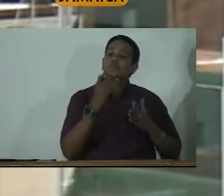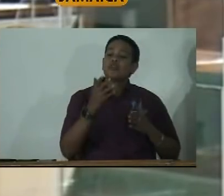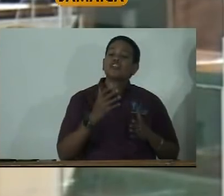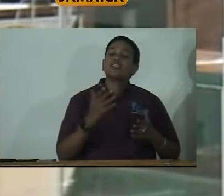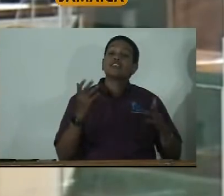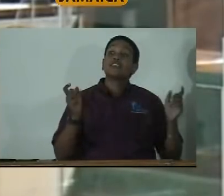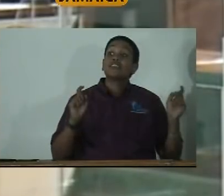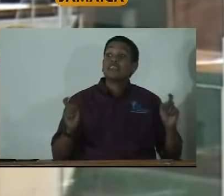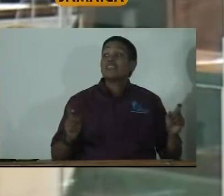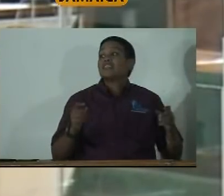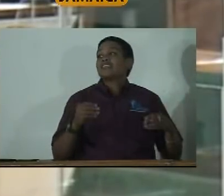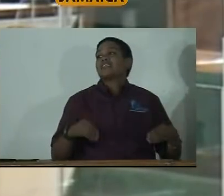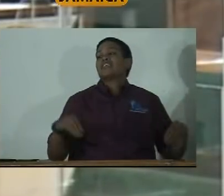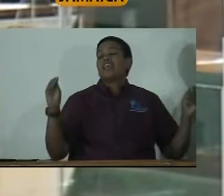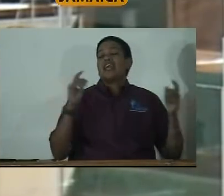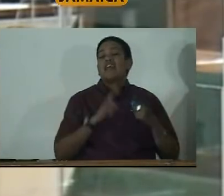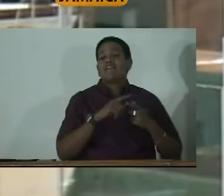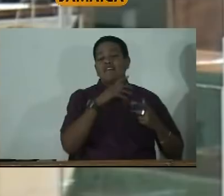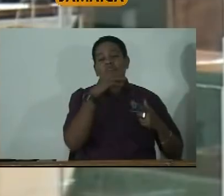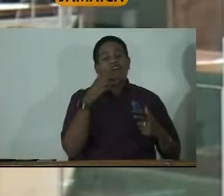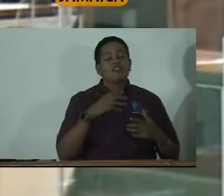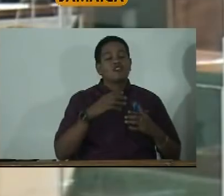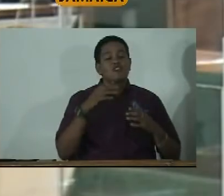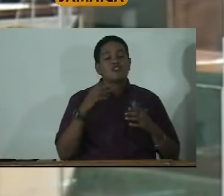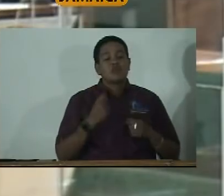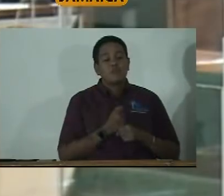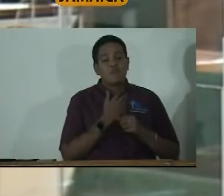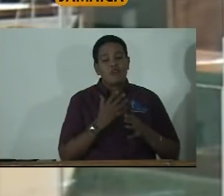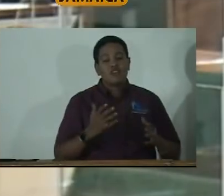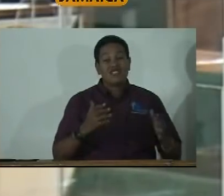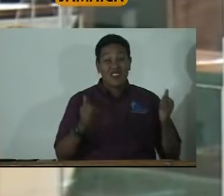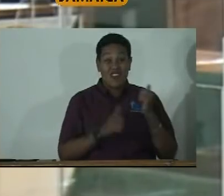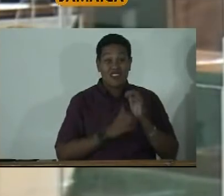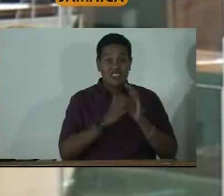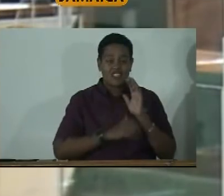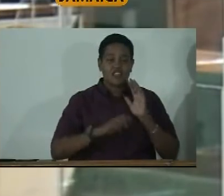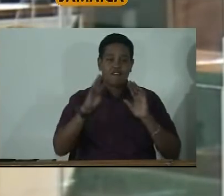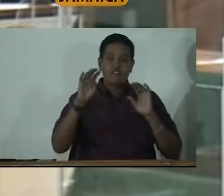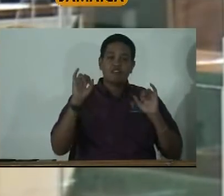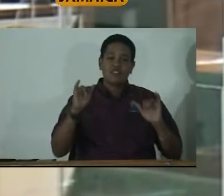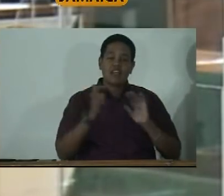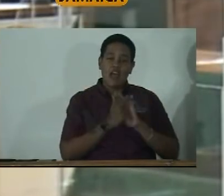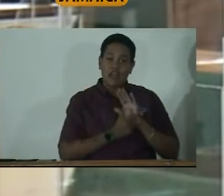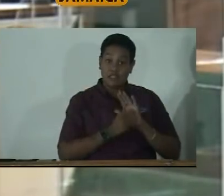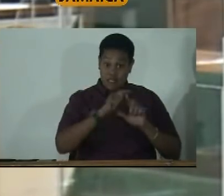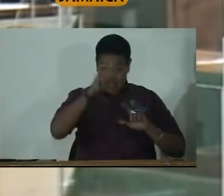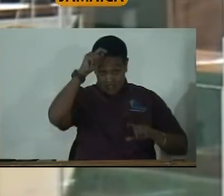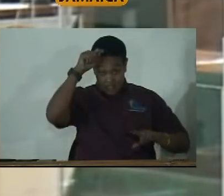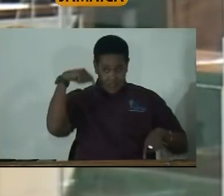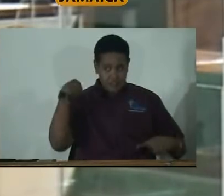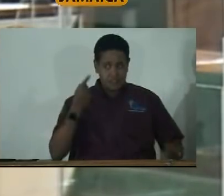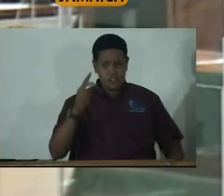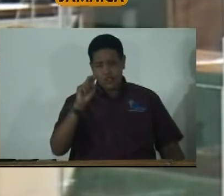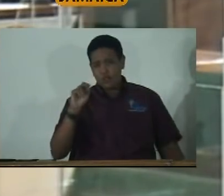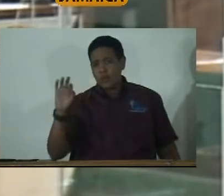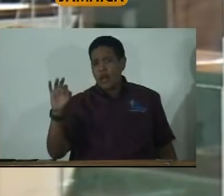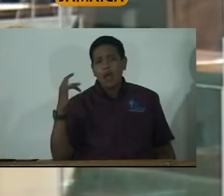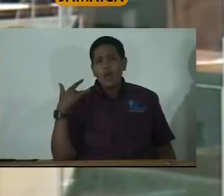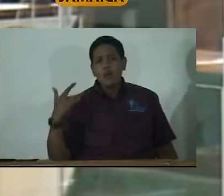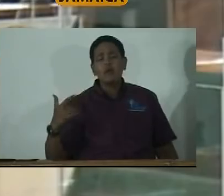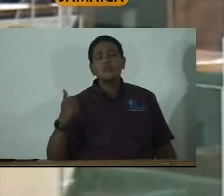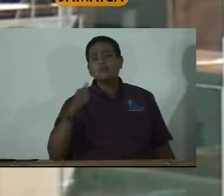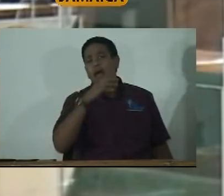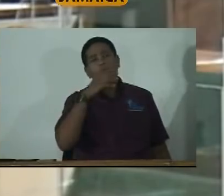of agricultural produce pursuant to Section 4 of the said Act. However, since 2009, the Agricultural